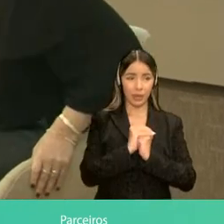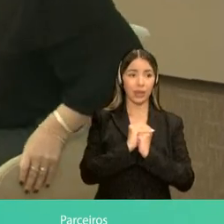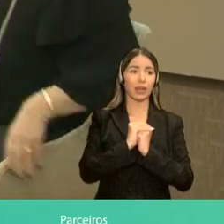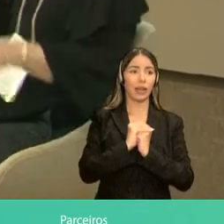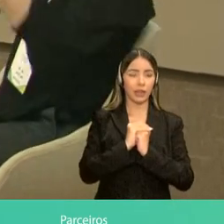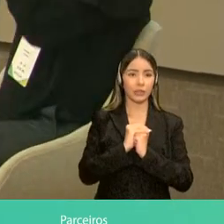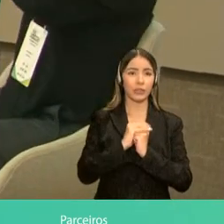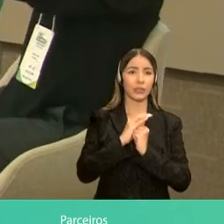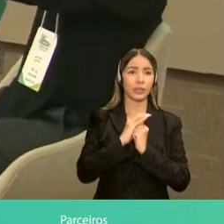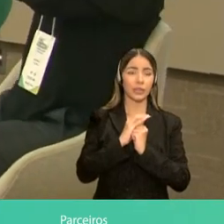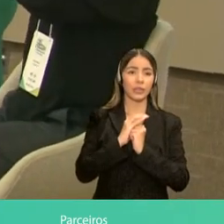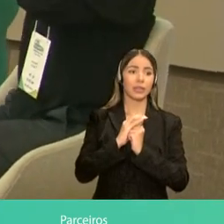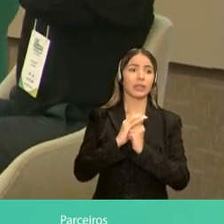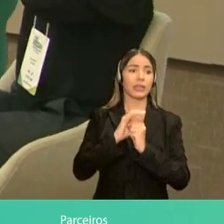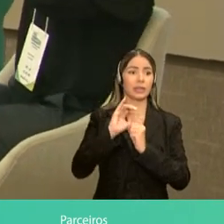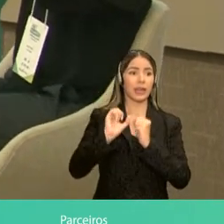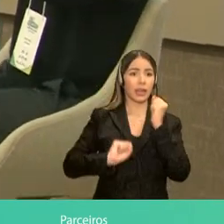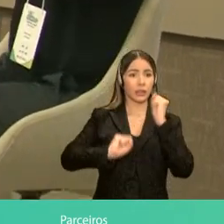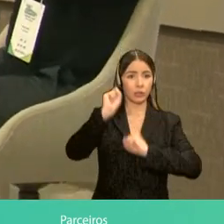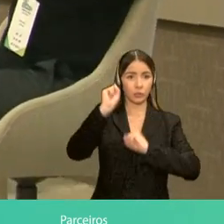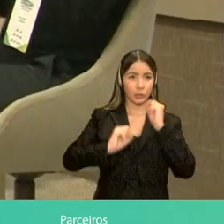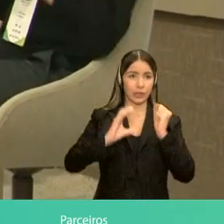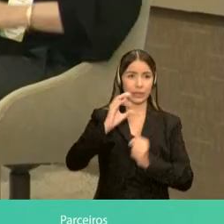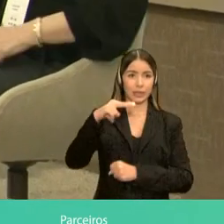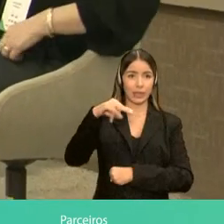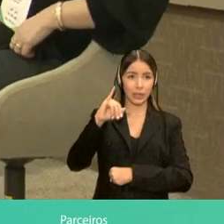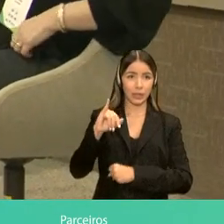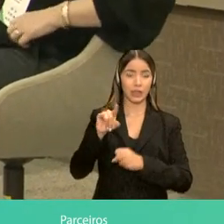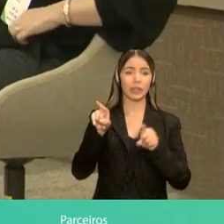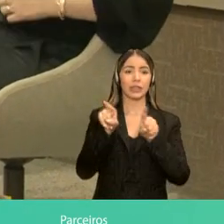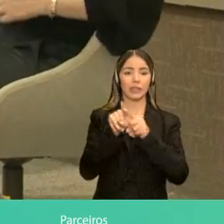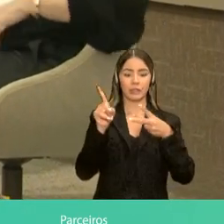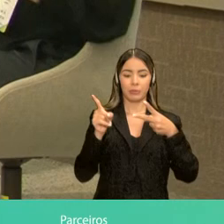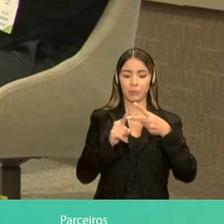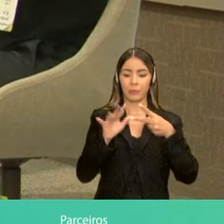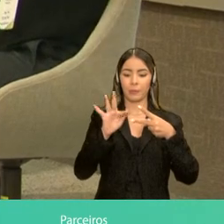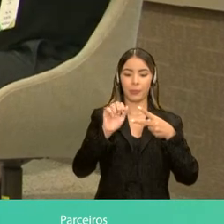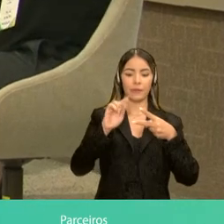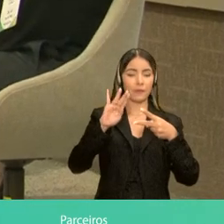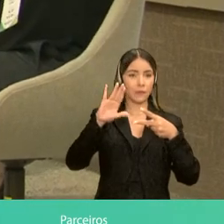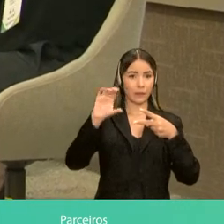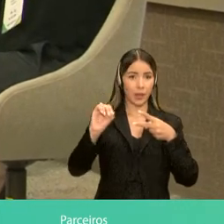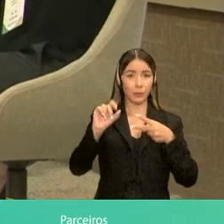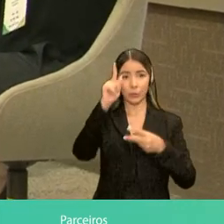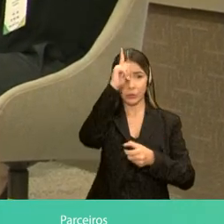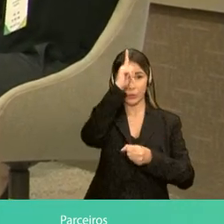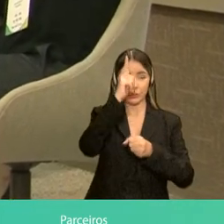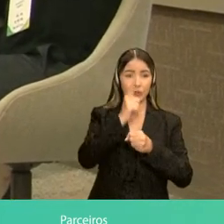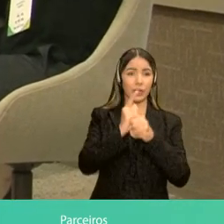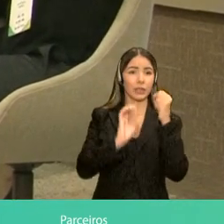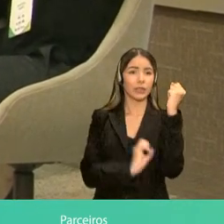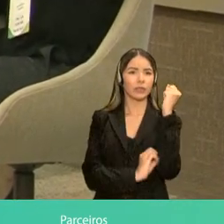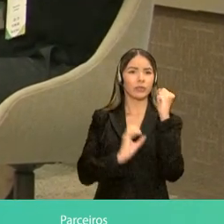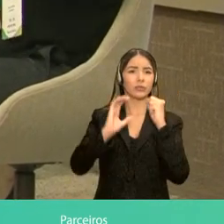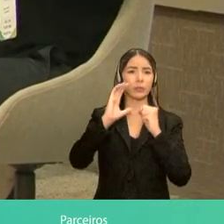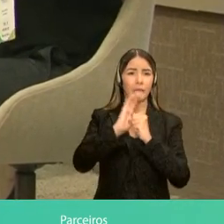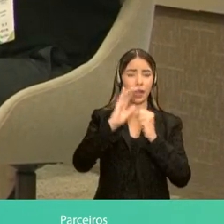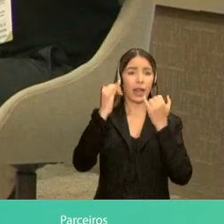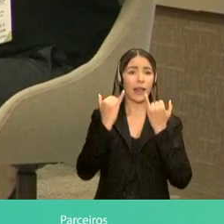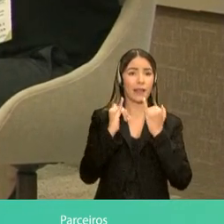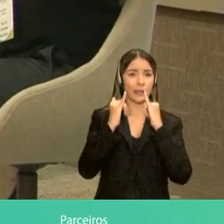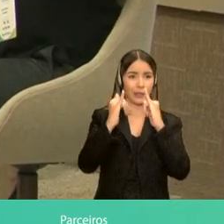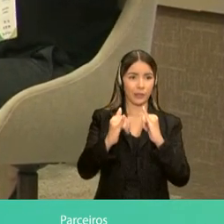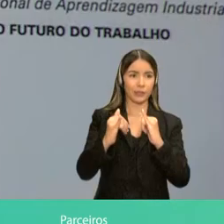Manager of Environment and Sustainability of the Industry of Senhor Fábio Cirilo, gerente de sustentabilidade e energia